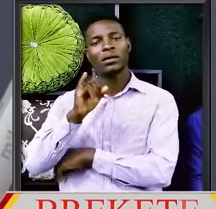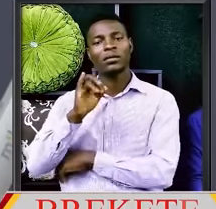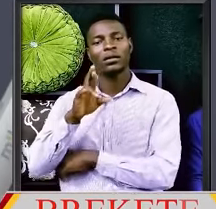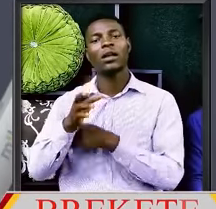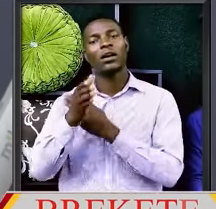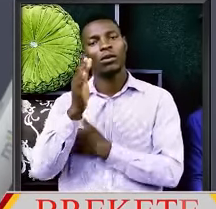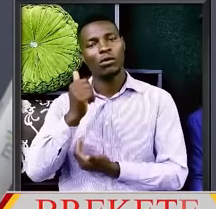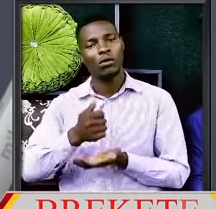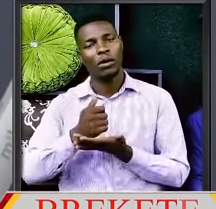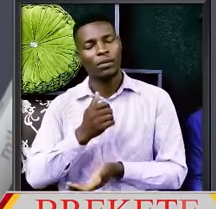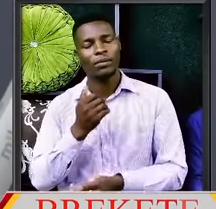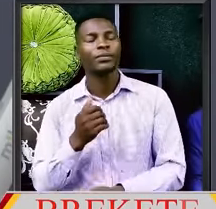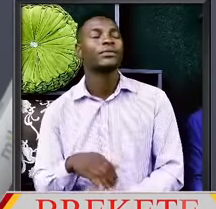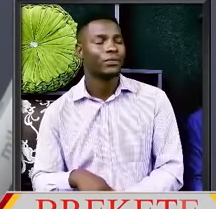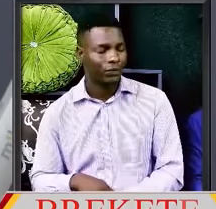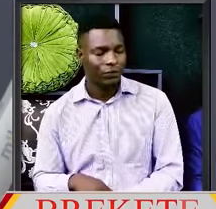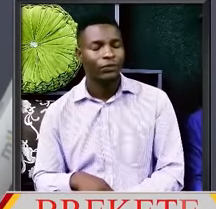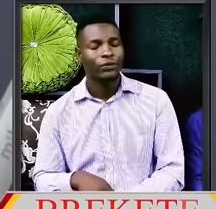Hello, good morning.